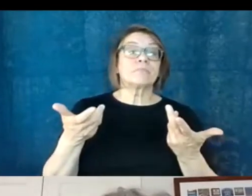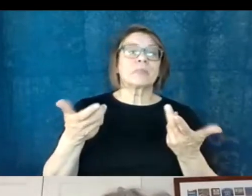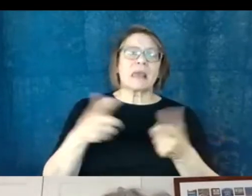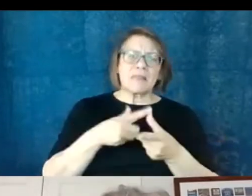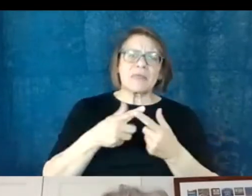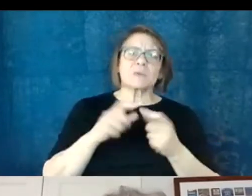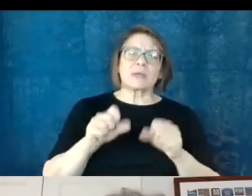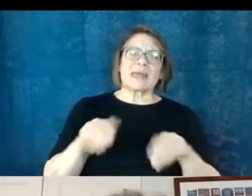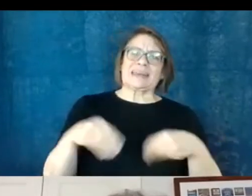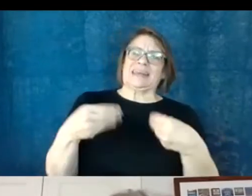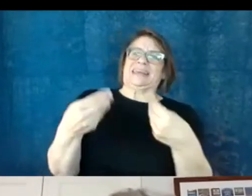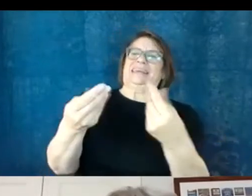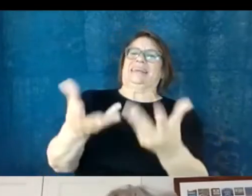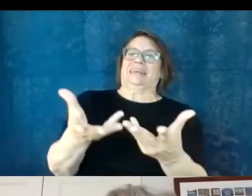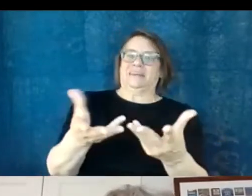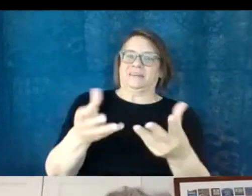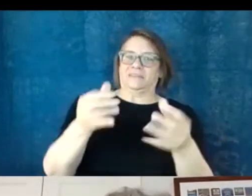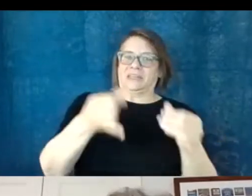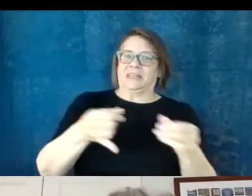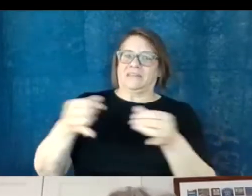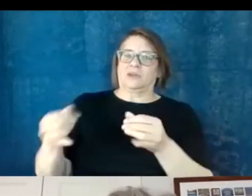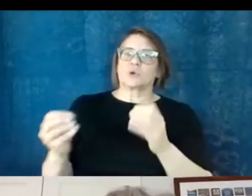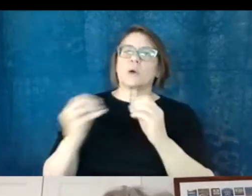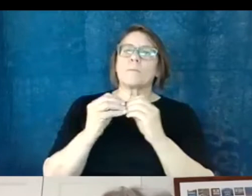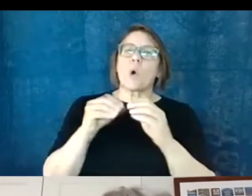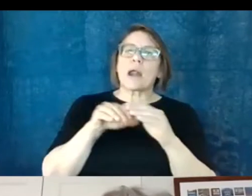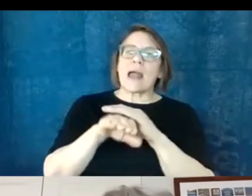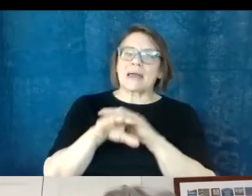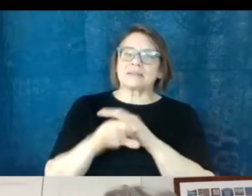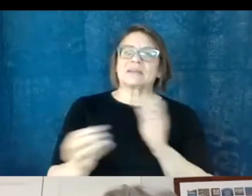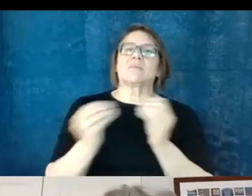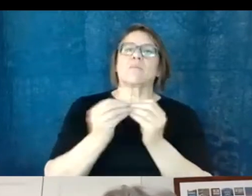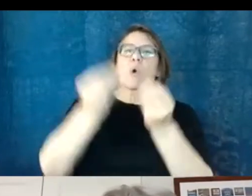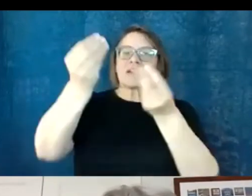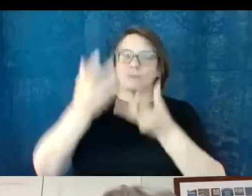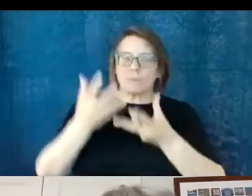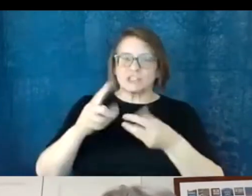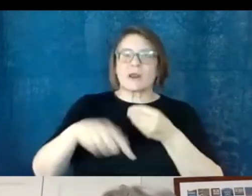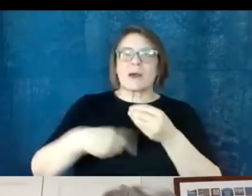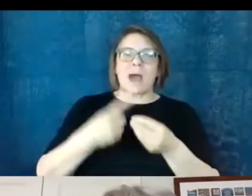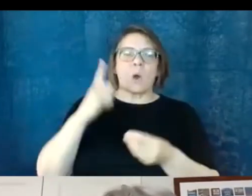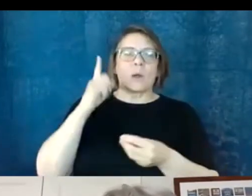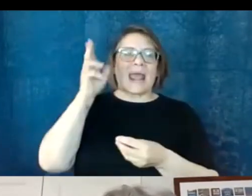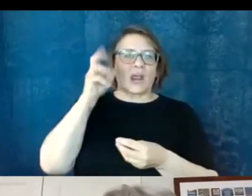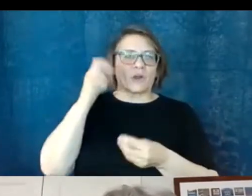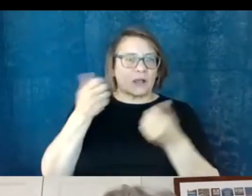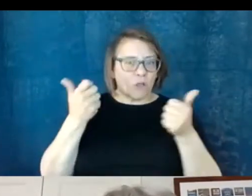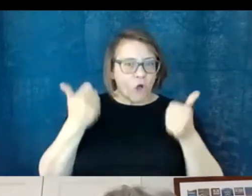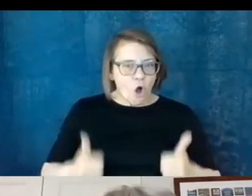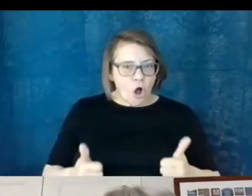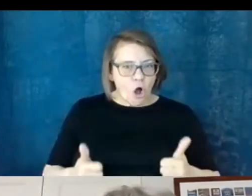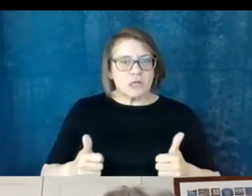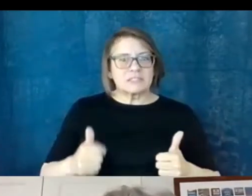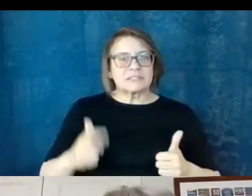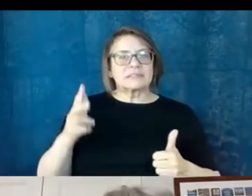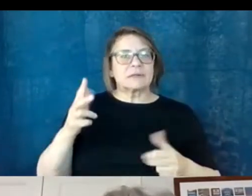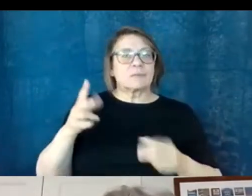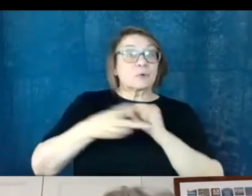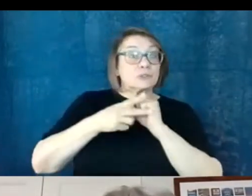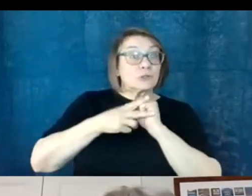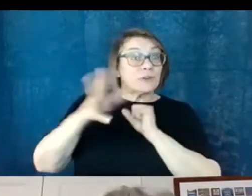give individuals access and information to hearing loss, hearing preservation, you